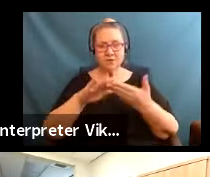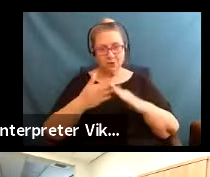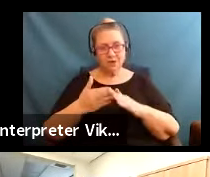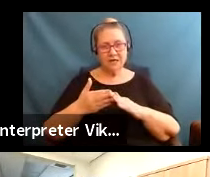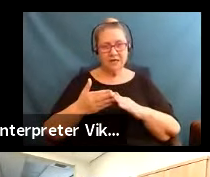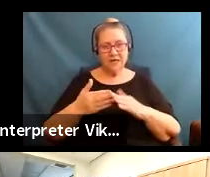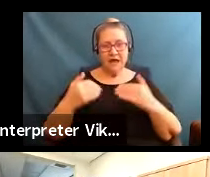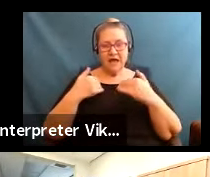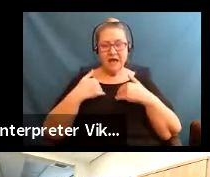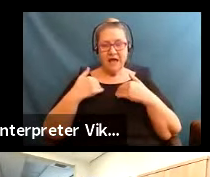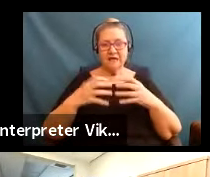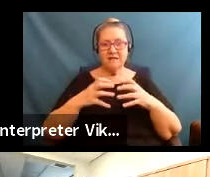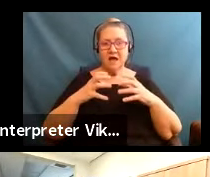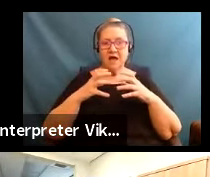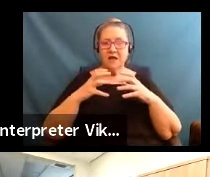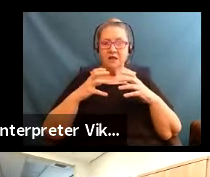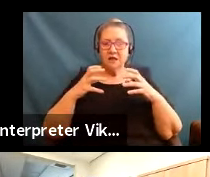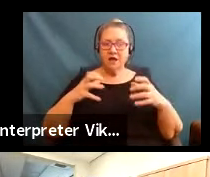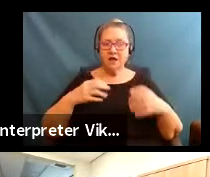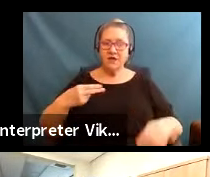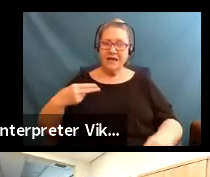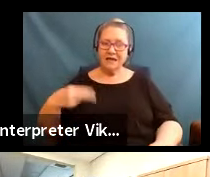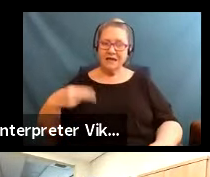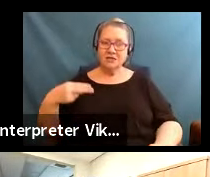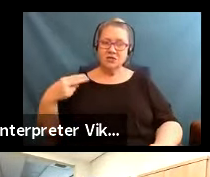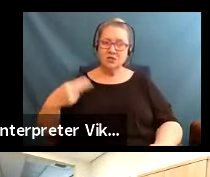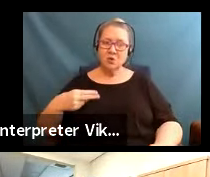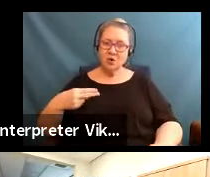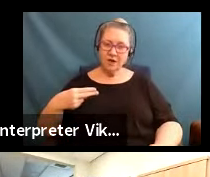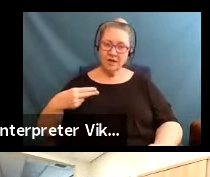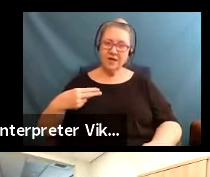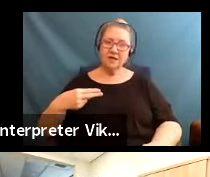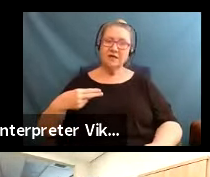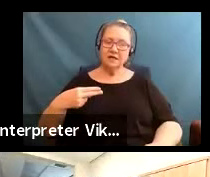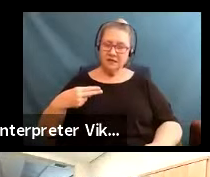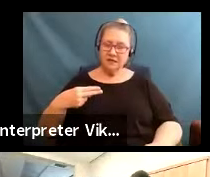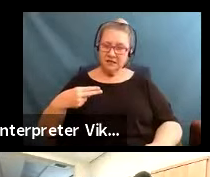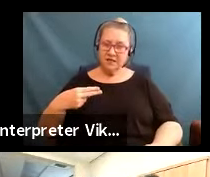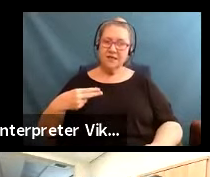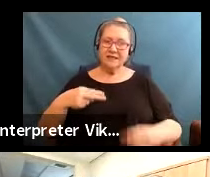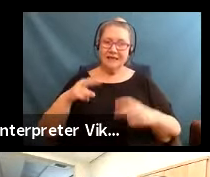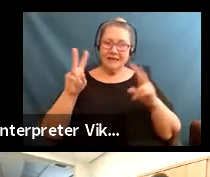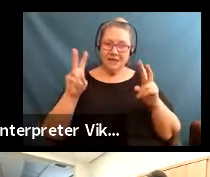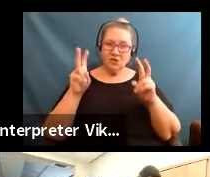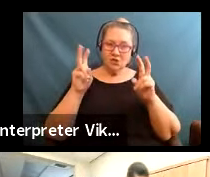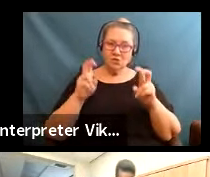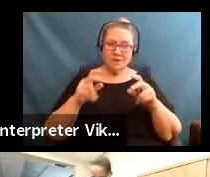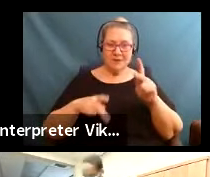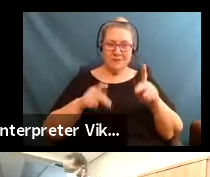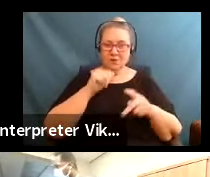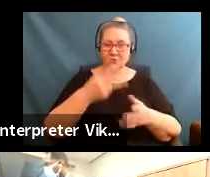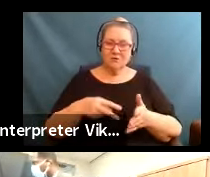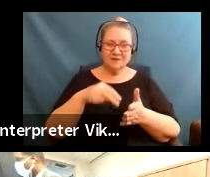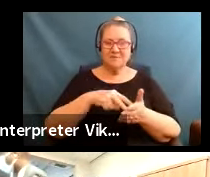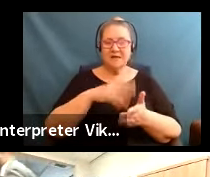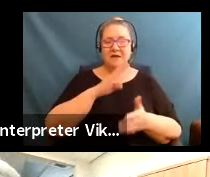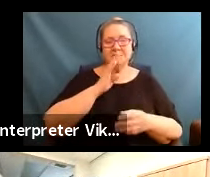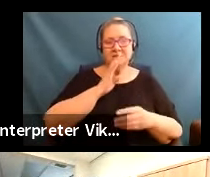has a lot of both historic factors working against people speaking up for their interests,